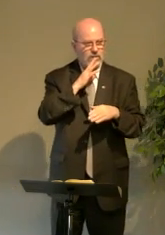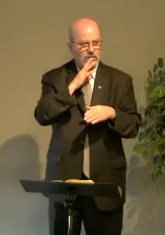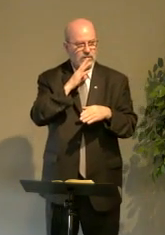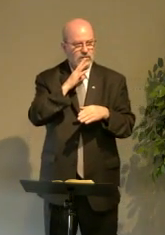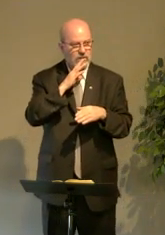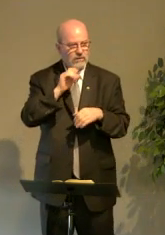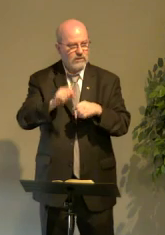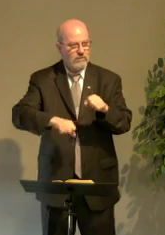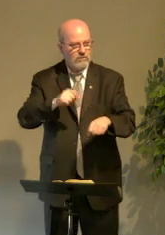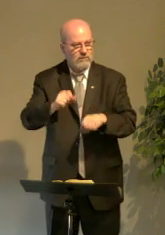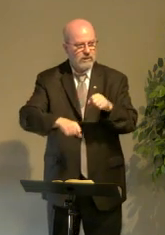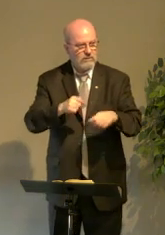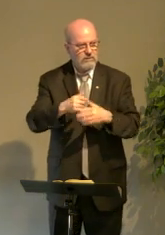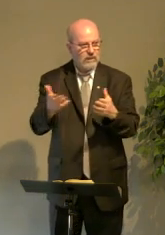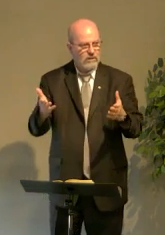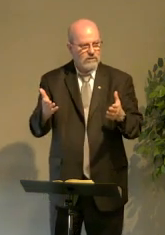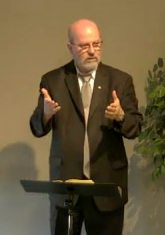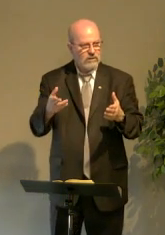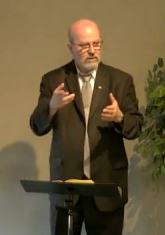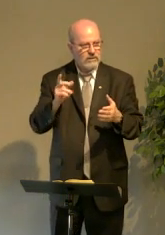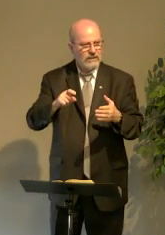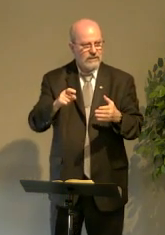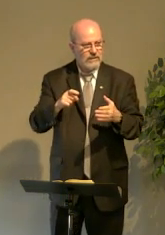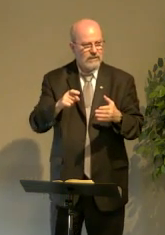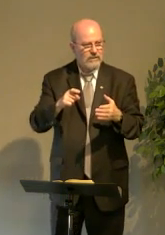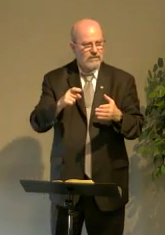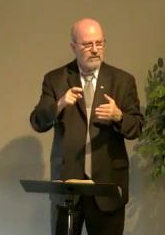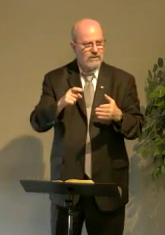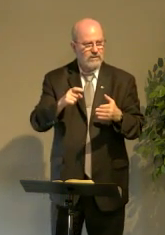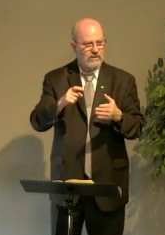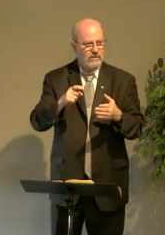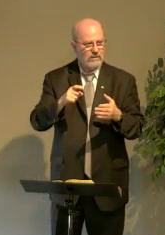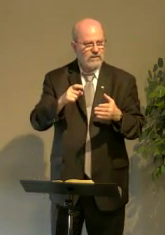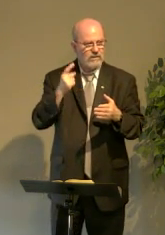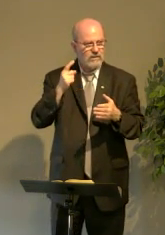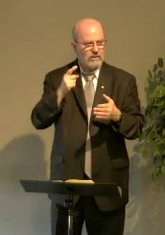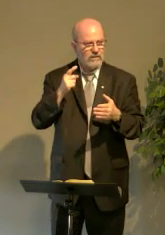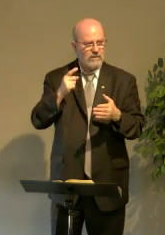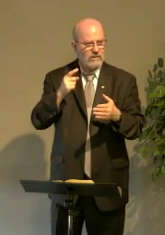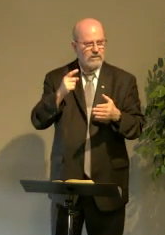the bikes, I heard, but is there something else that the hits need that we need to be thinking about?